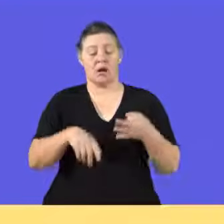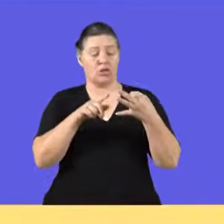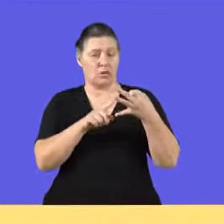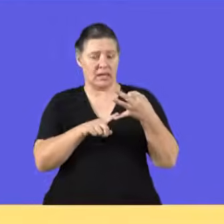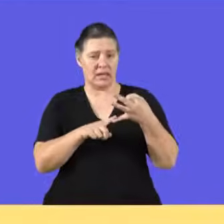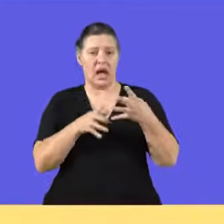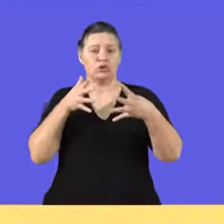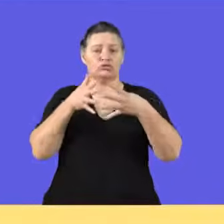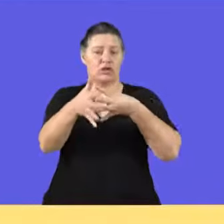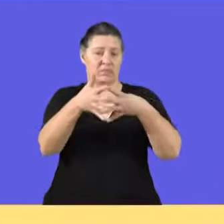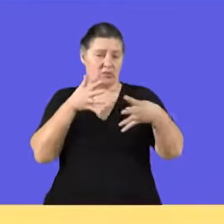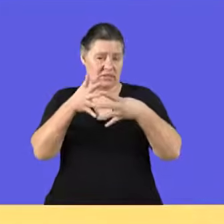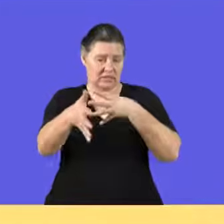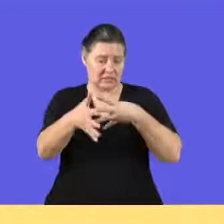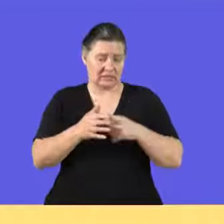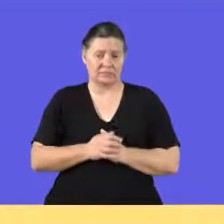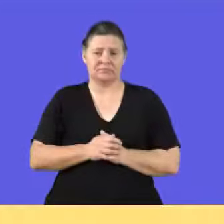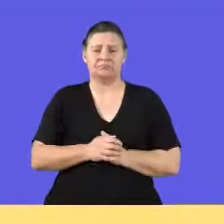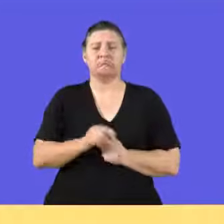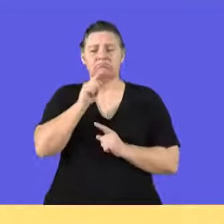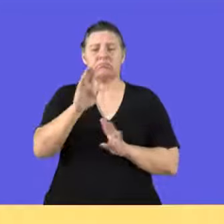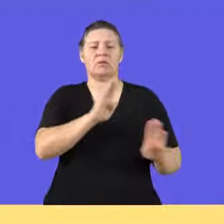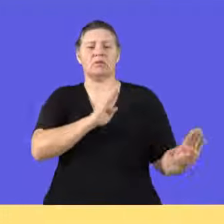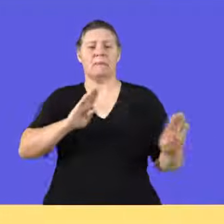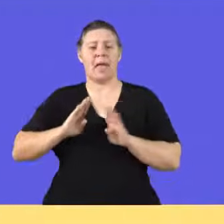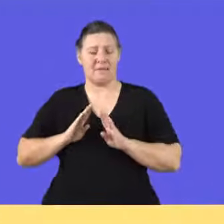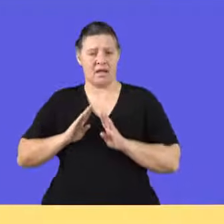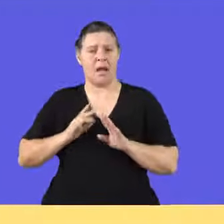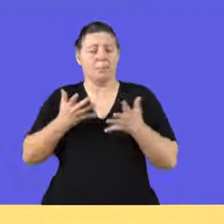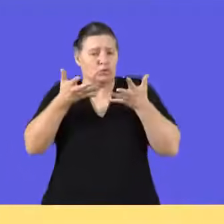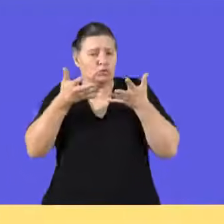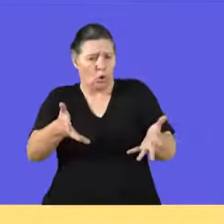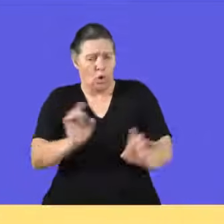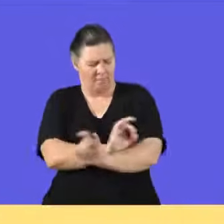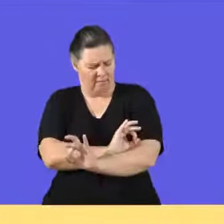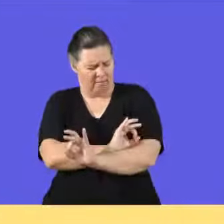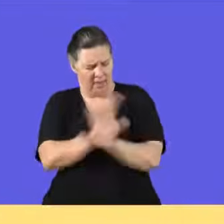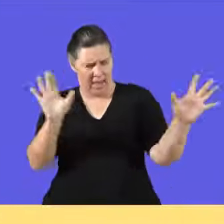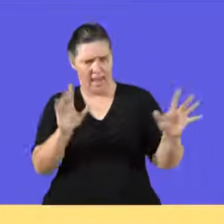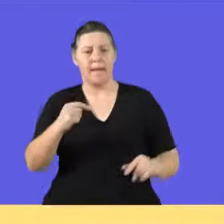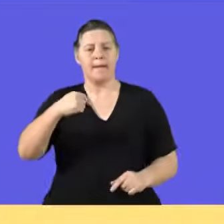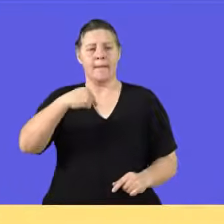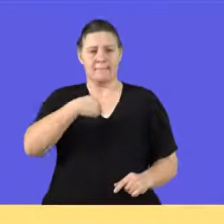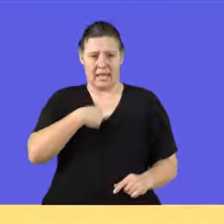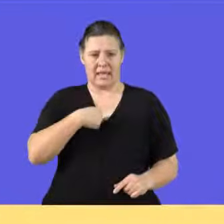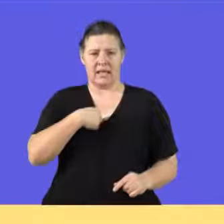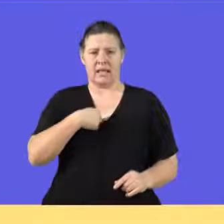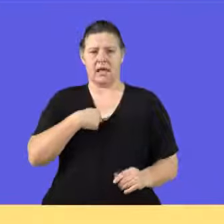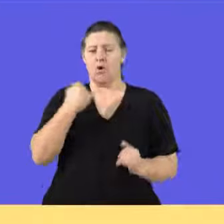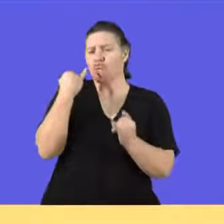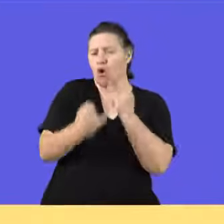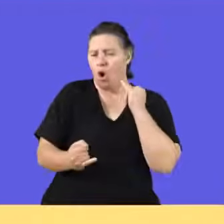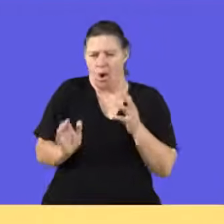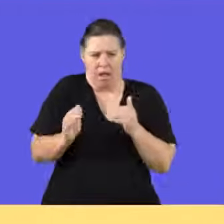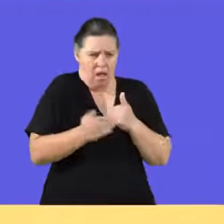disciplined. We'll also look at number 3, transparency. Transparency means that the behavior must be such that it is clear that you